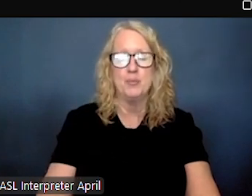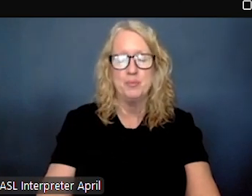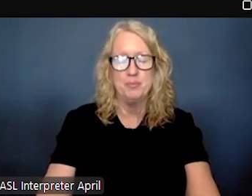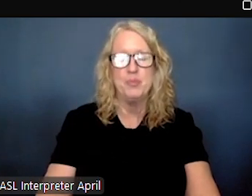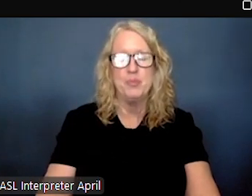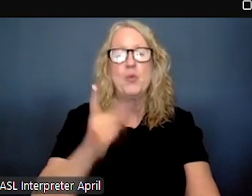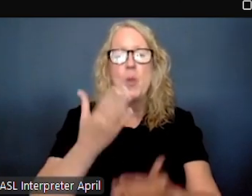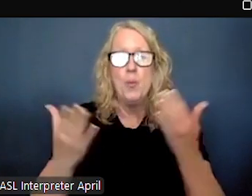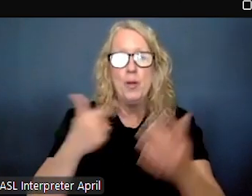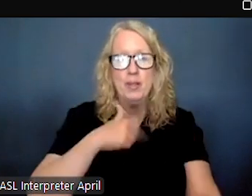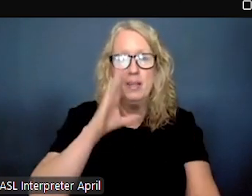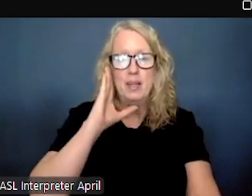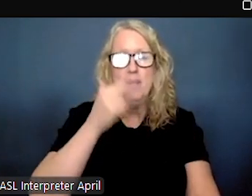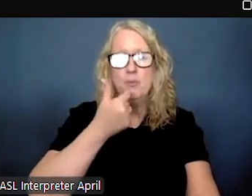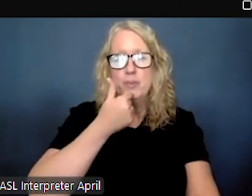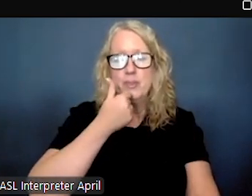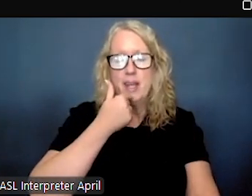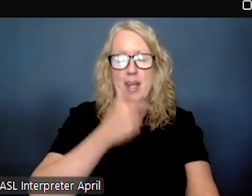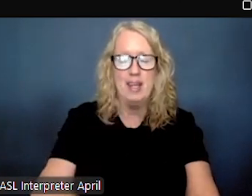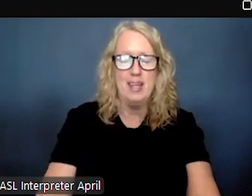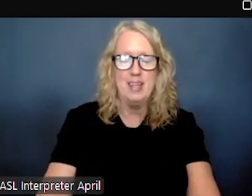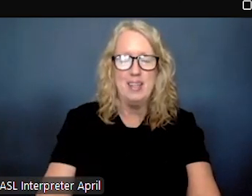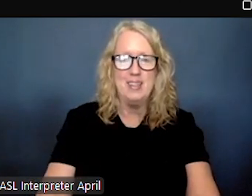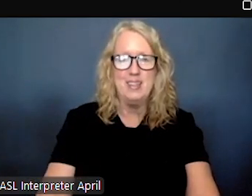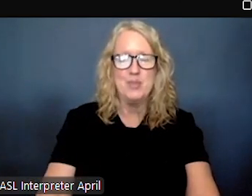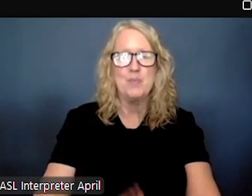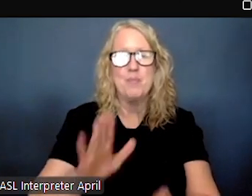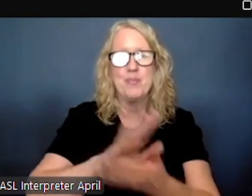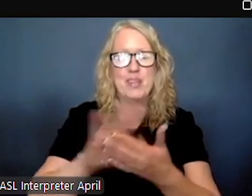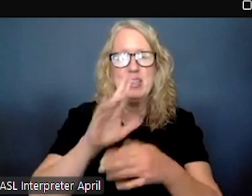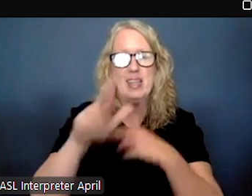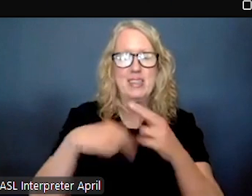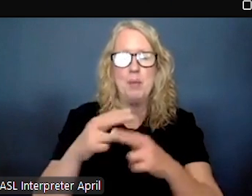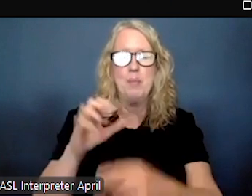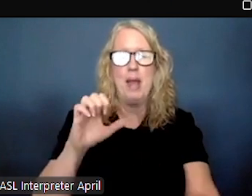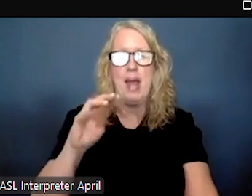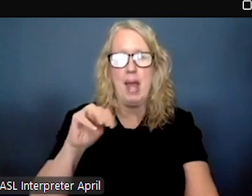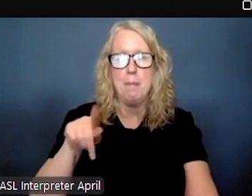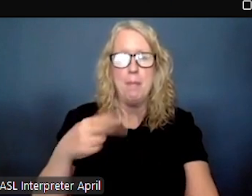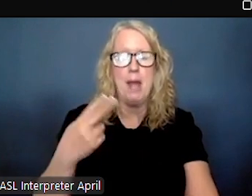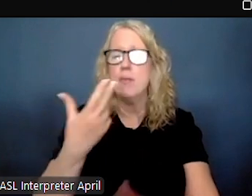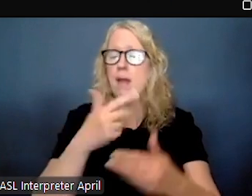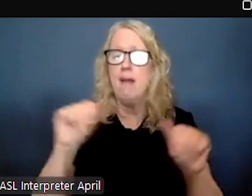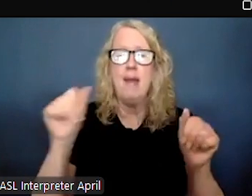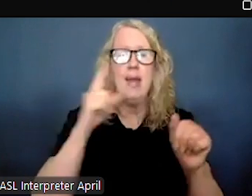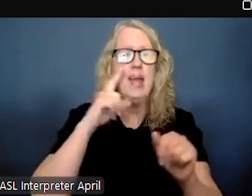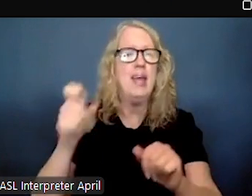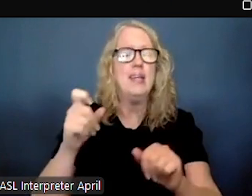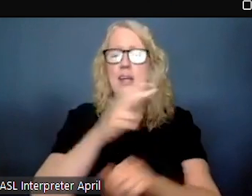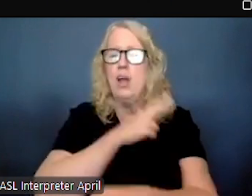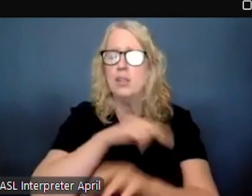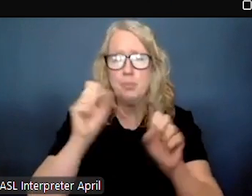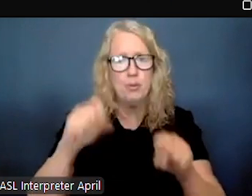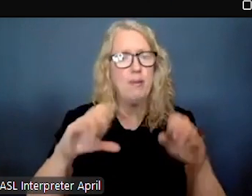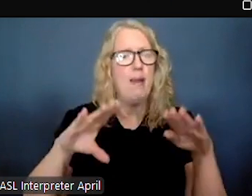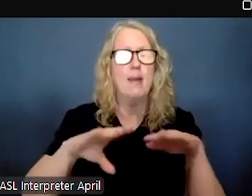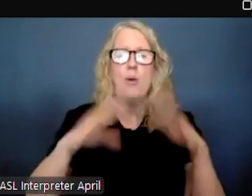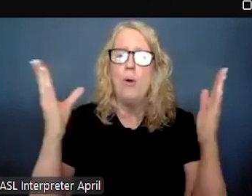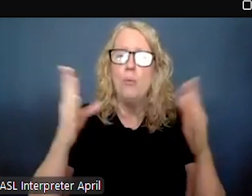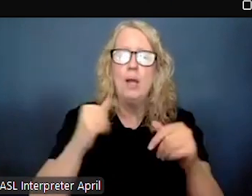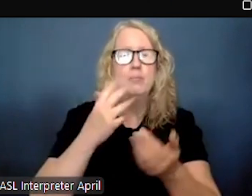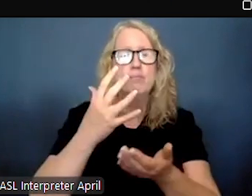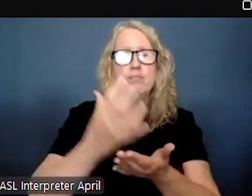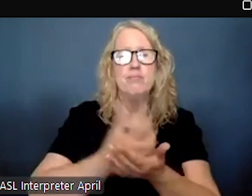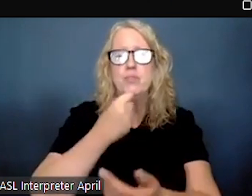So the one thing I would say is that the nice thing about Empath is that any hospital can open one. They can often